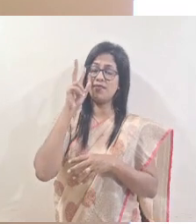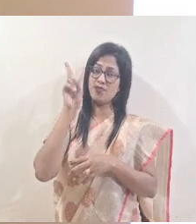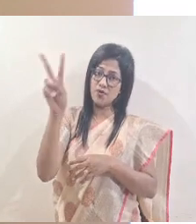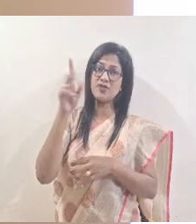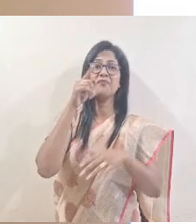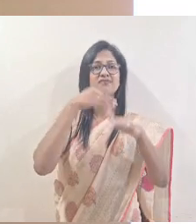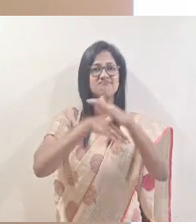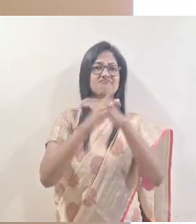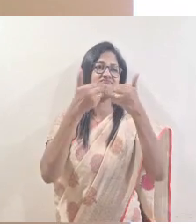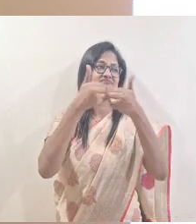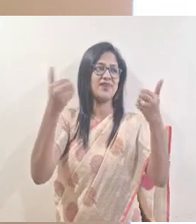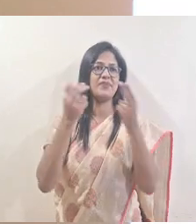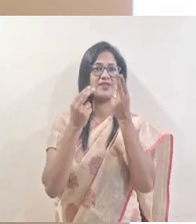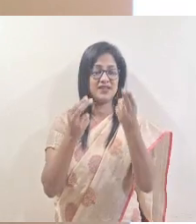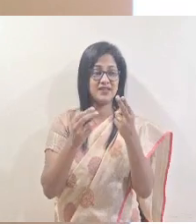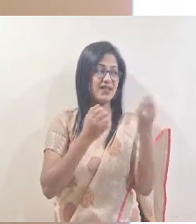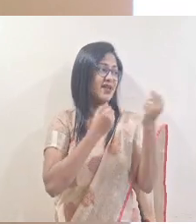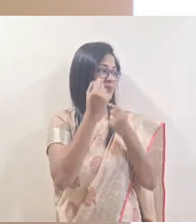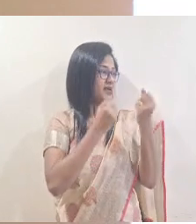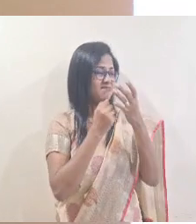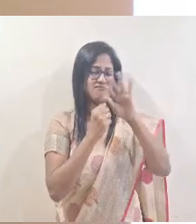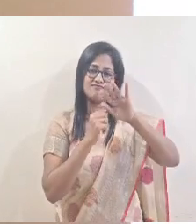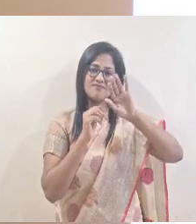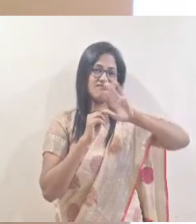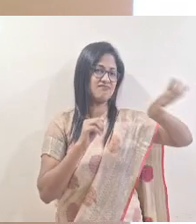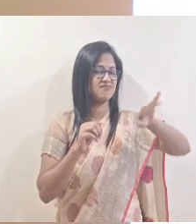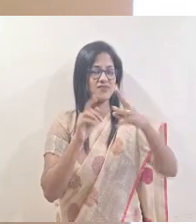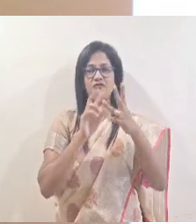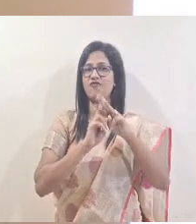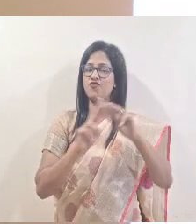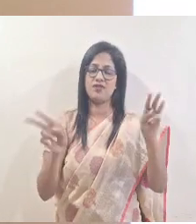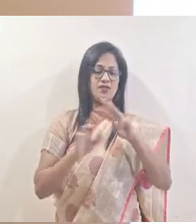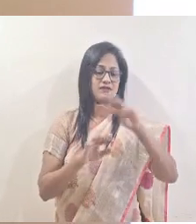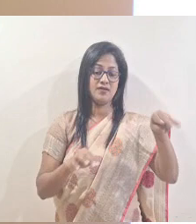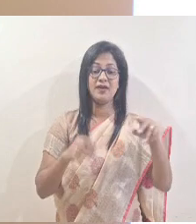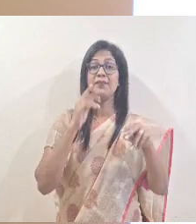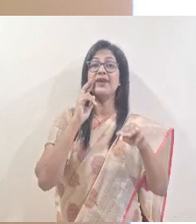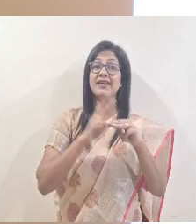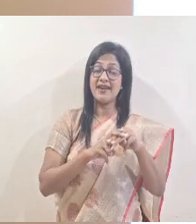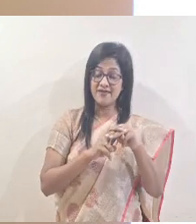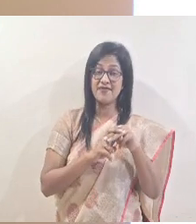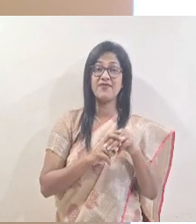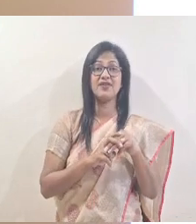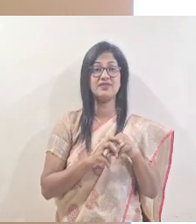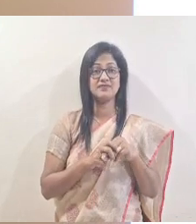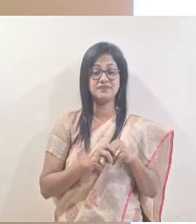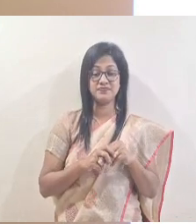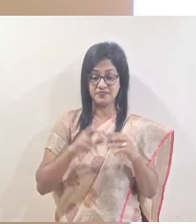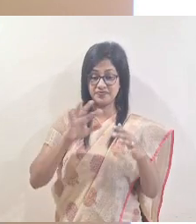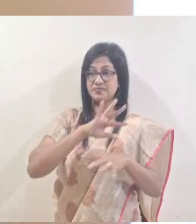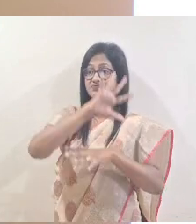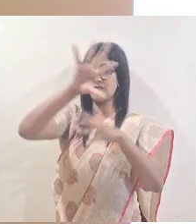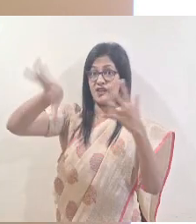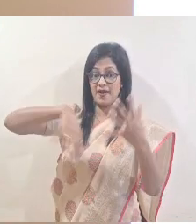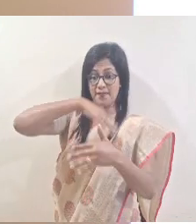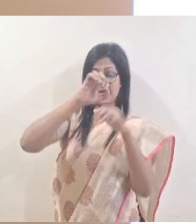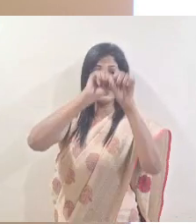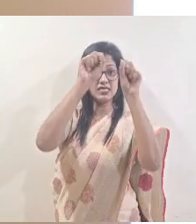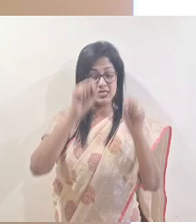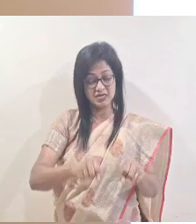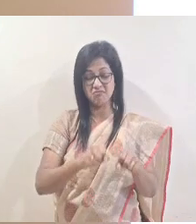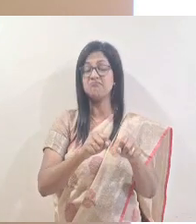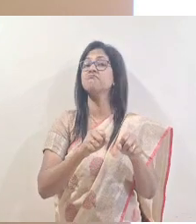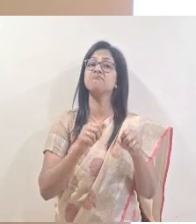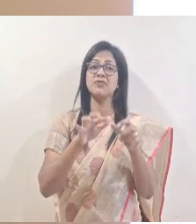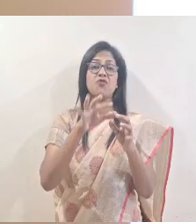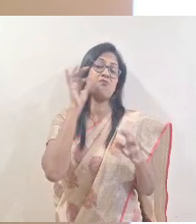separate ticketing system. And for the bus service, it's entirely a different thing. If we bring up like a combined system, it will be the